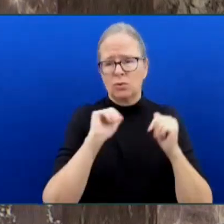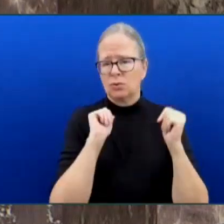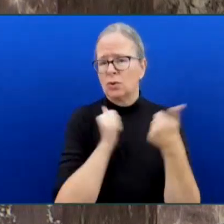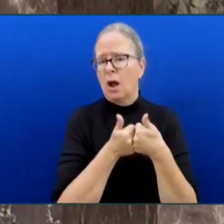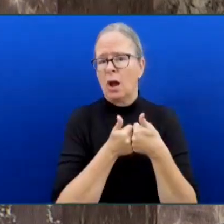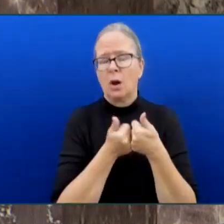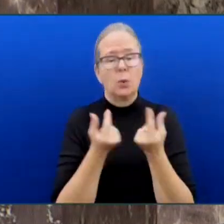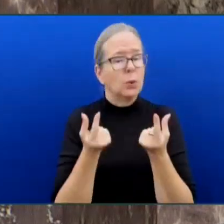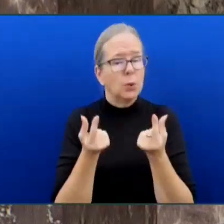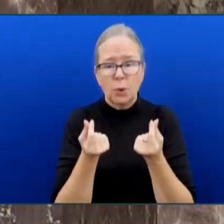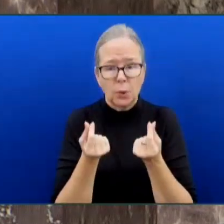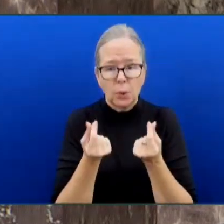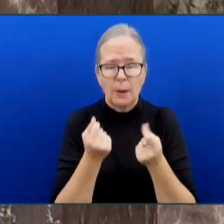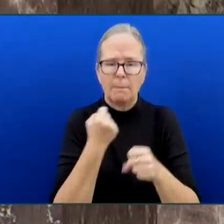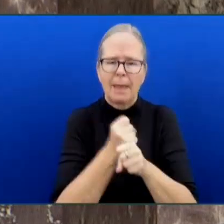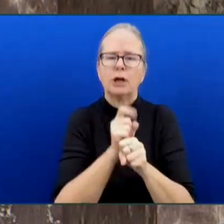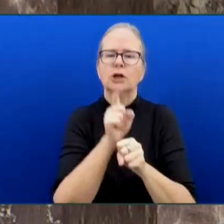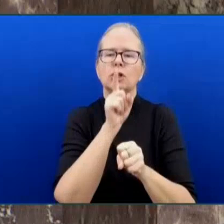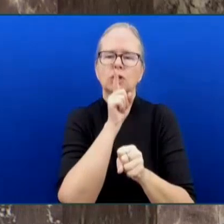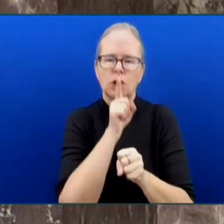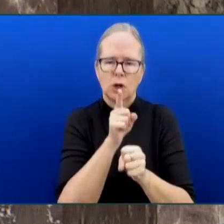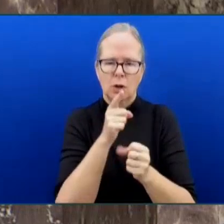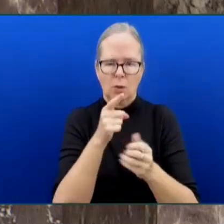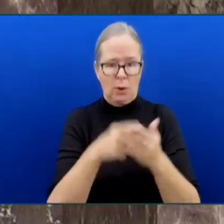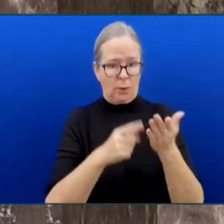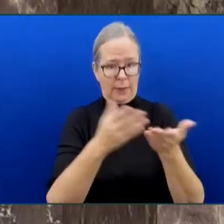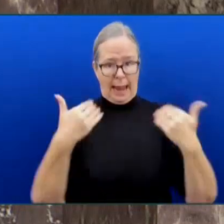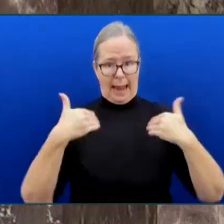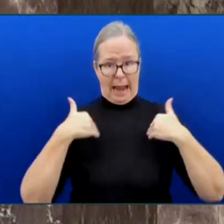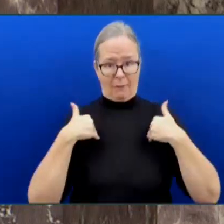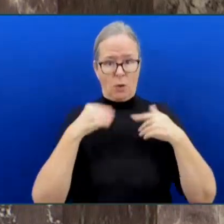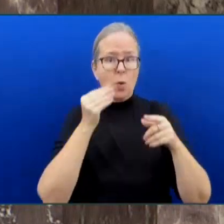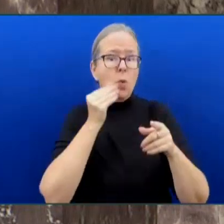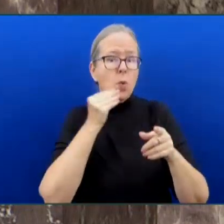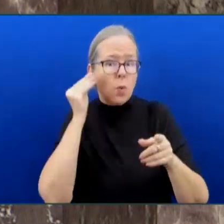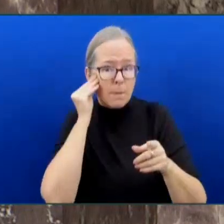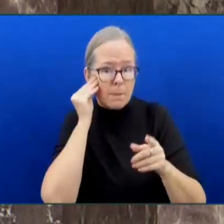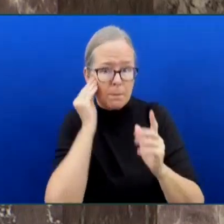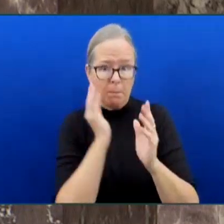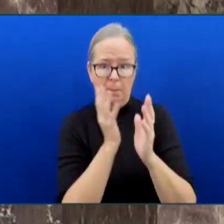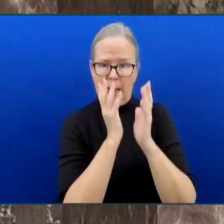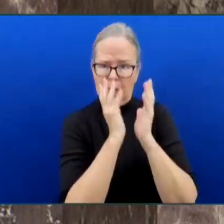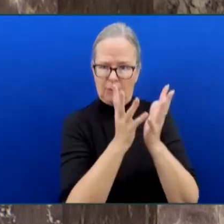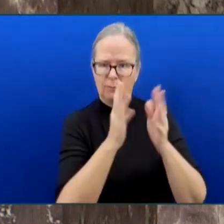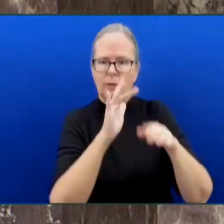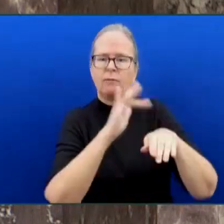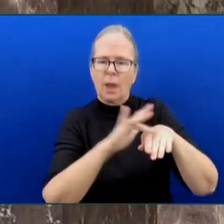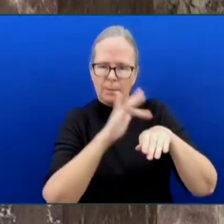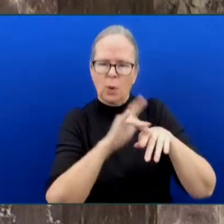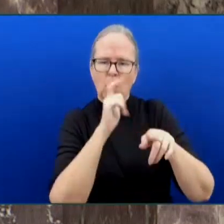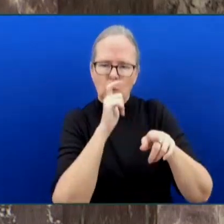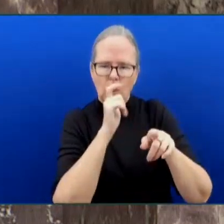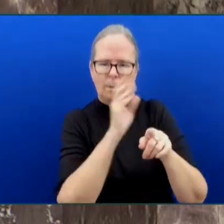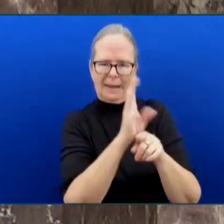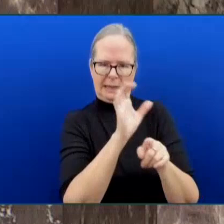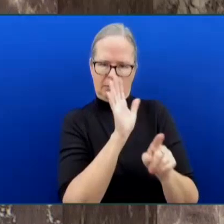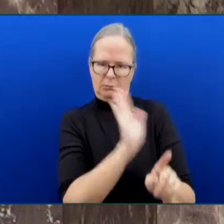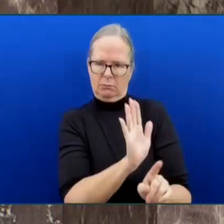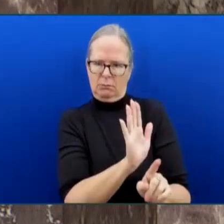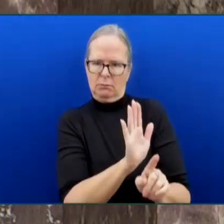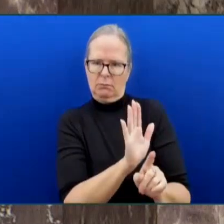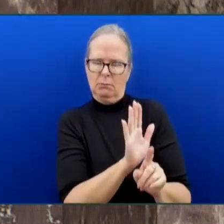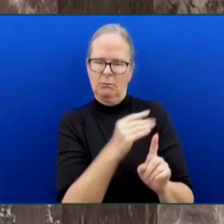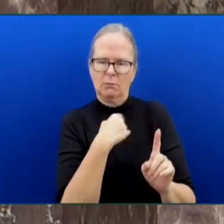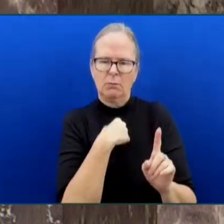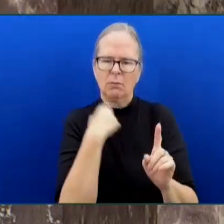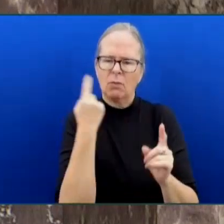we have is available to the people of British Columbia who are desperately needing it. Honourable Speaker, we will always be on the side of the people of British Columbia, not